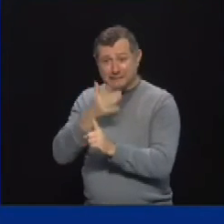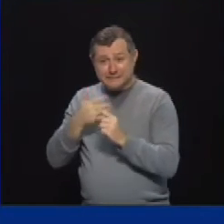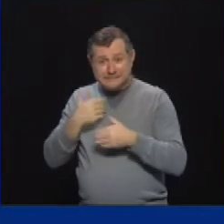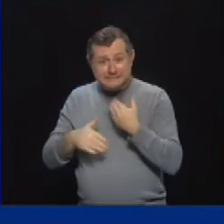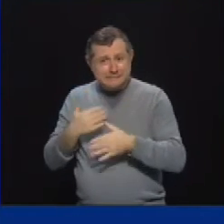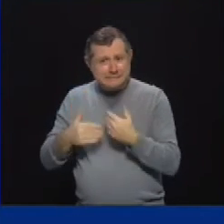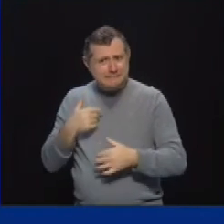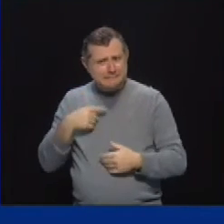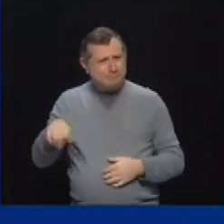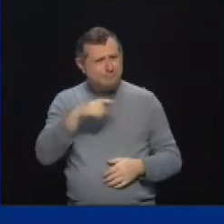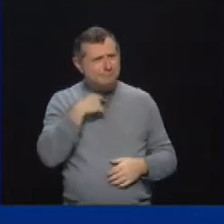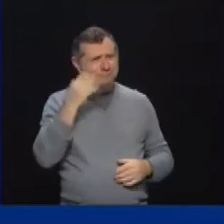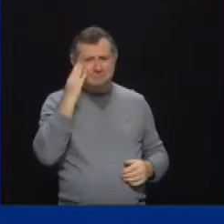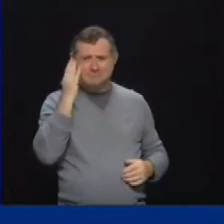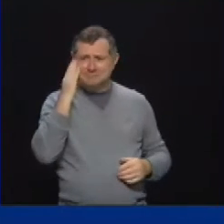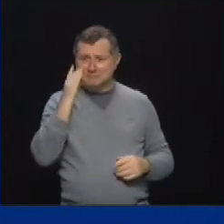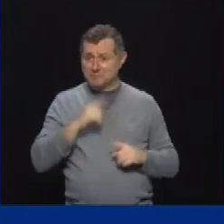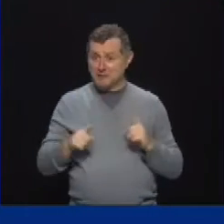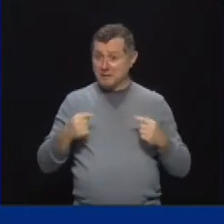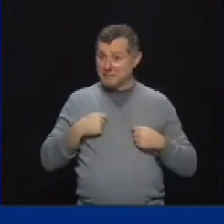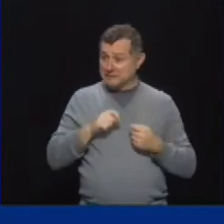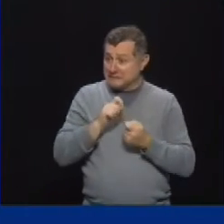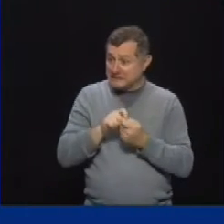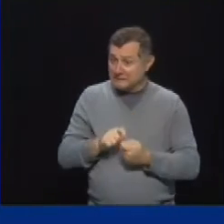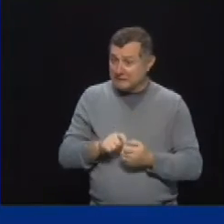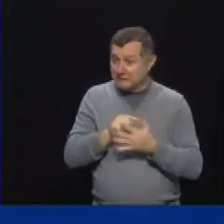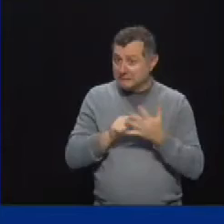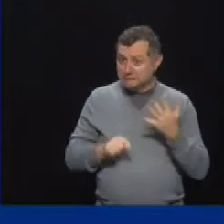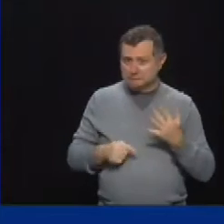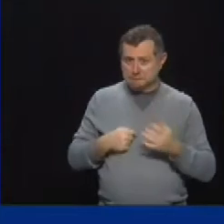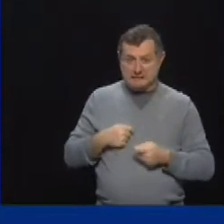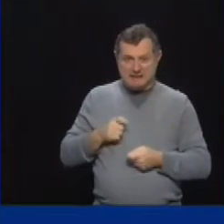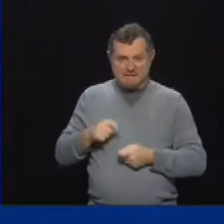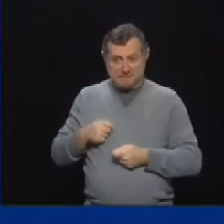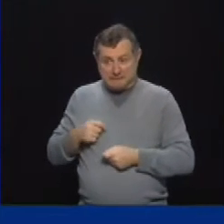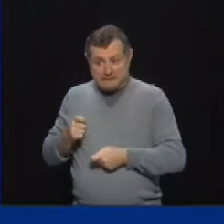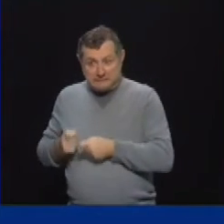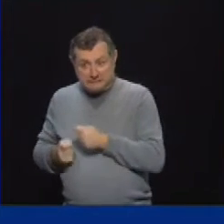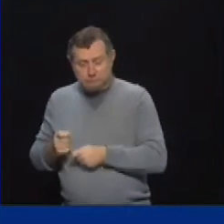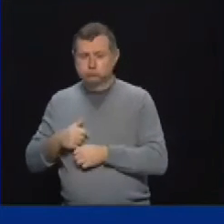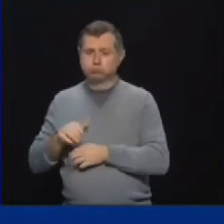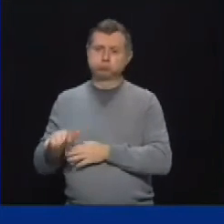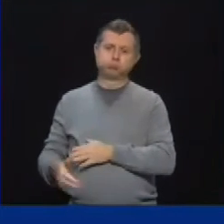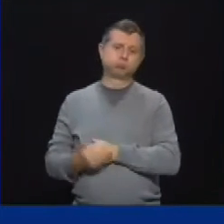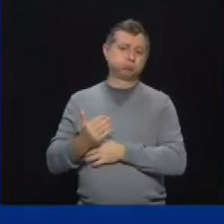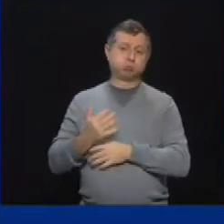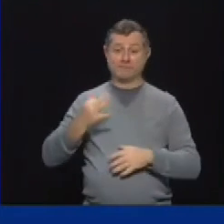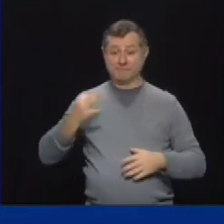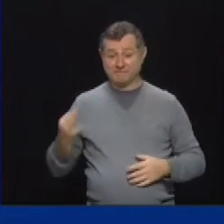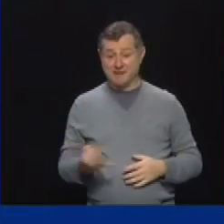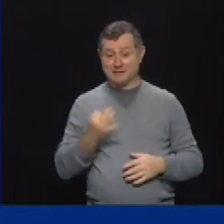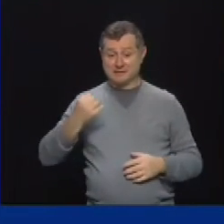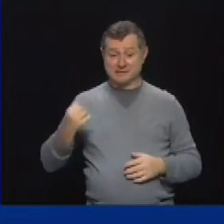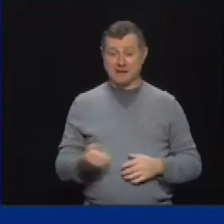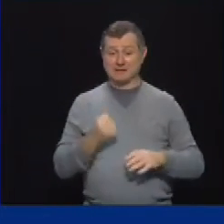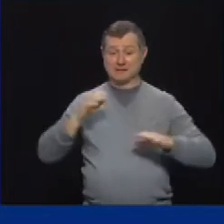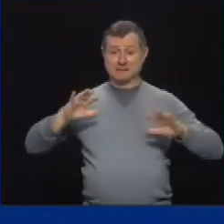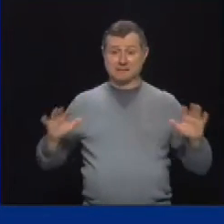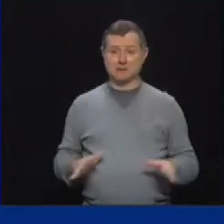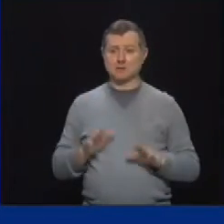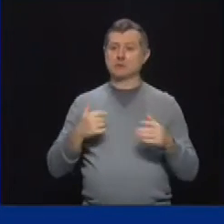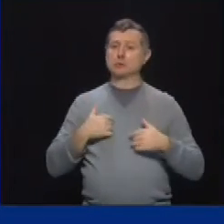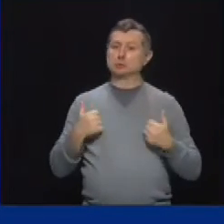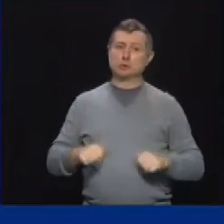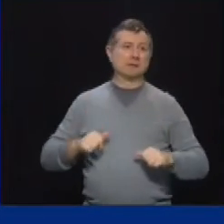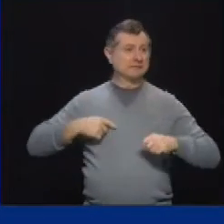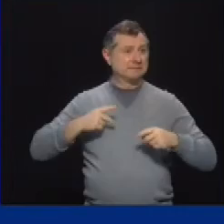just didn't have the details because they were evolving literally through the night. It was Friday, Saturday, Sunday, trying to structure a deal so we could